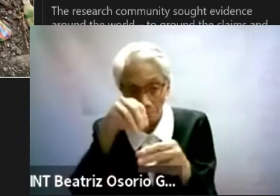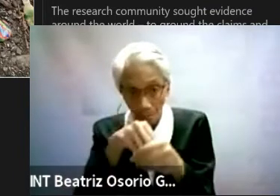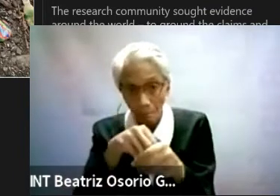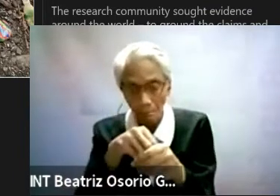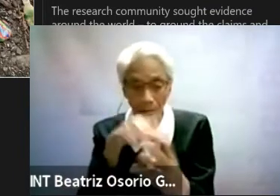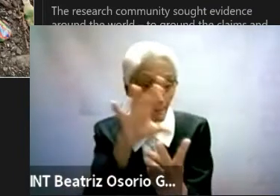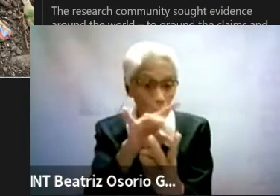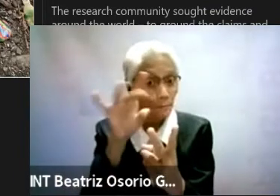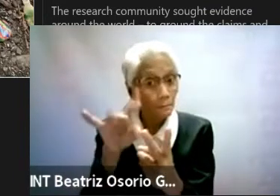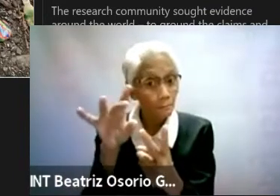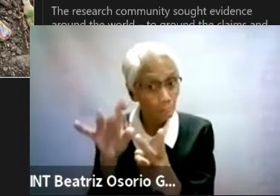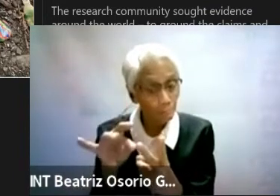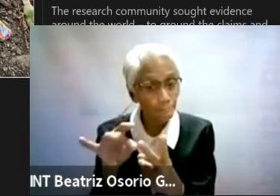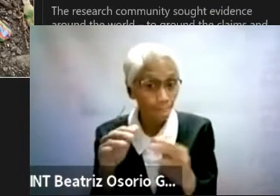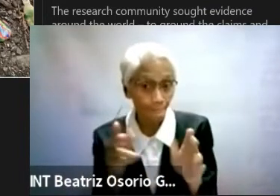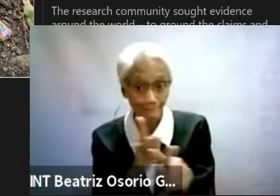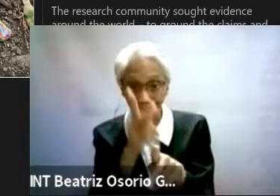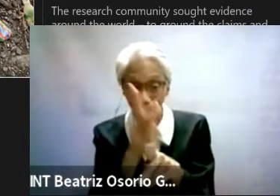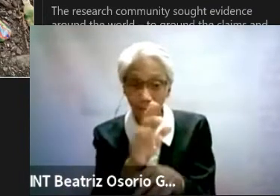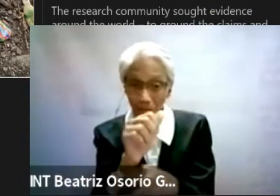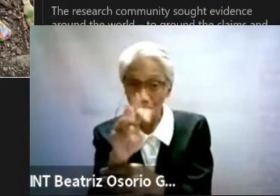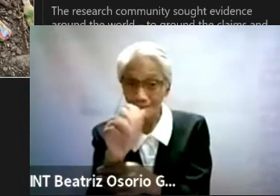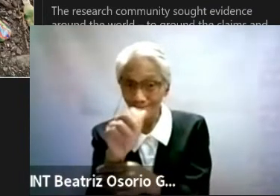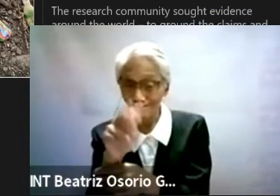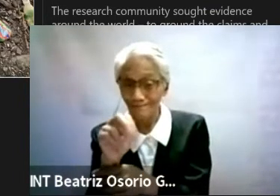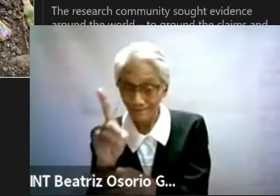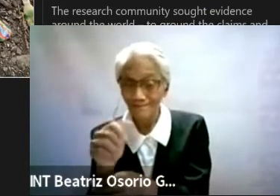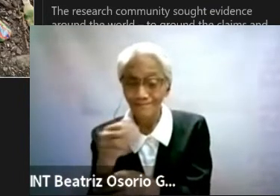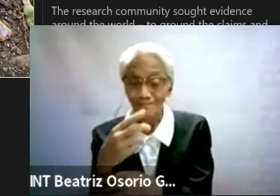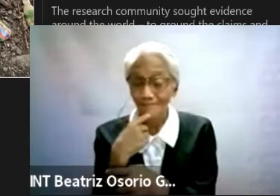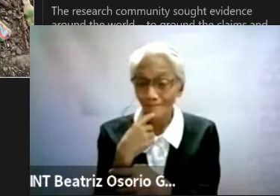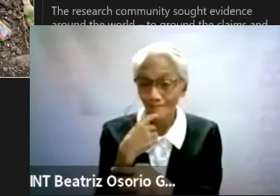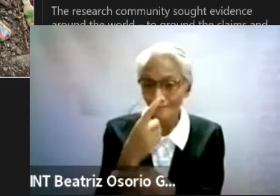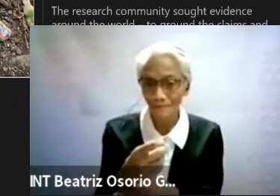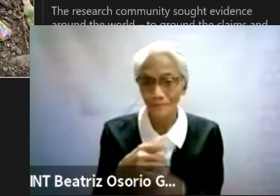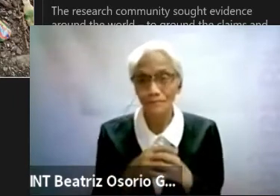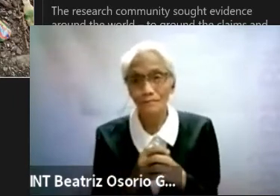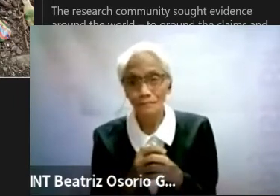as Professor Amanda Third will outline in a moment.